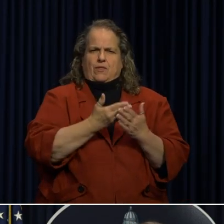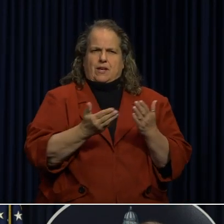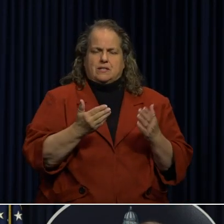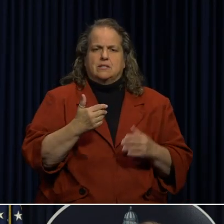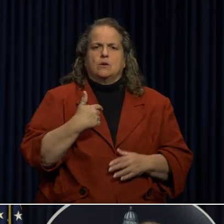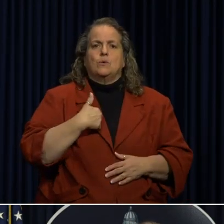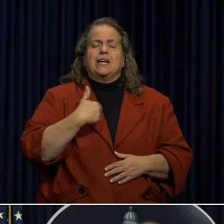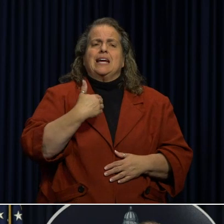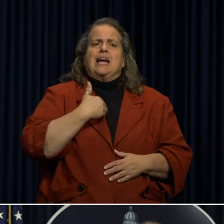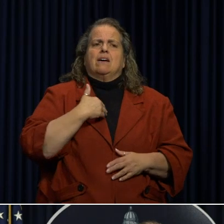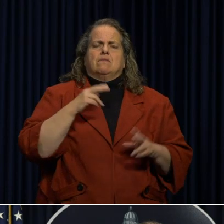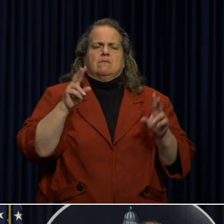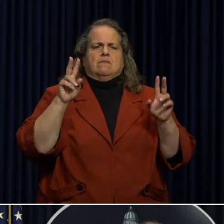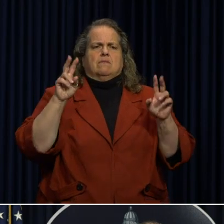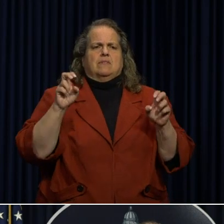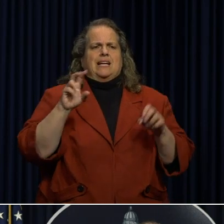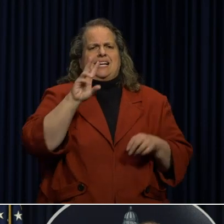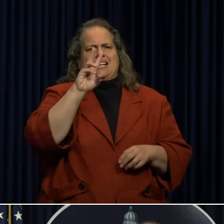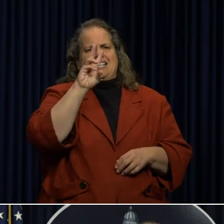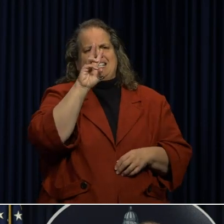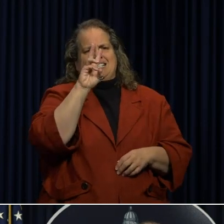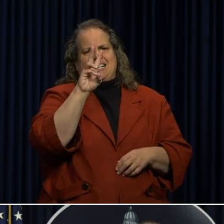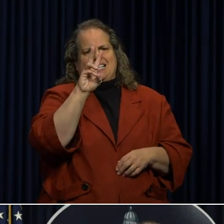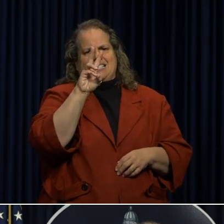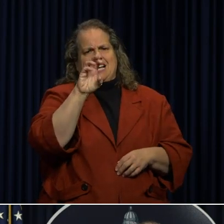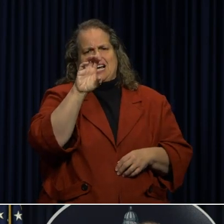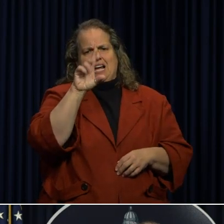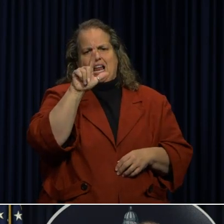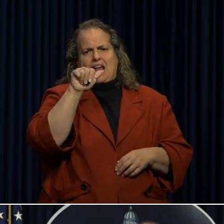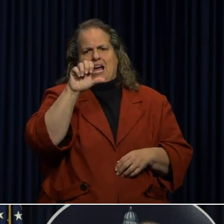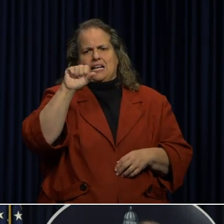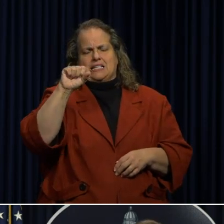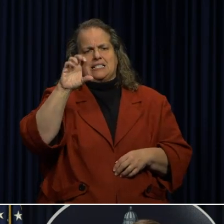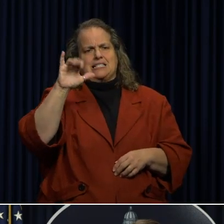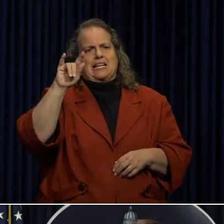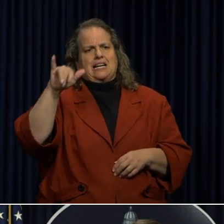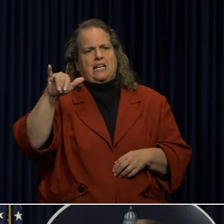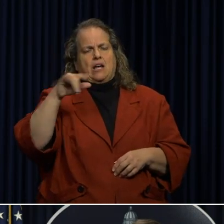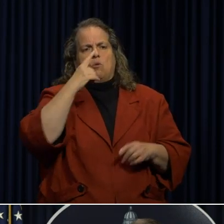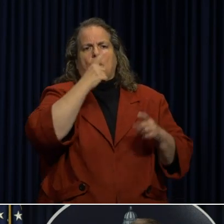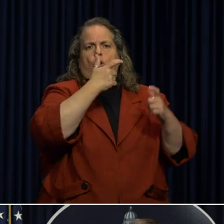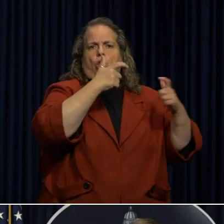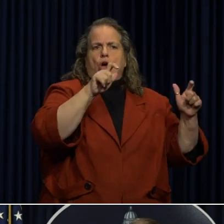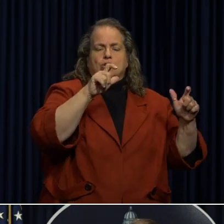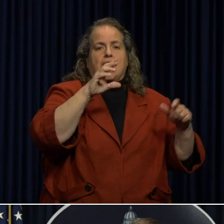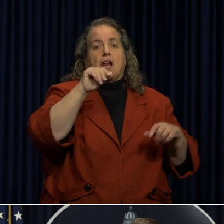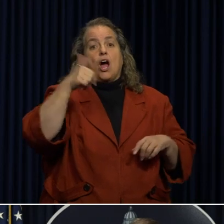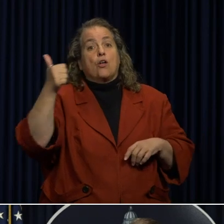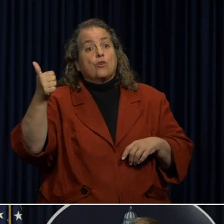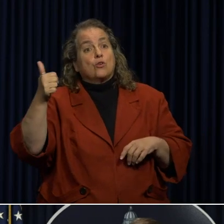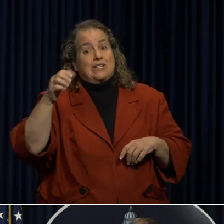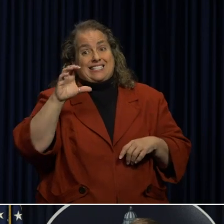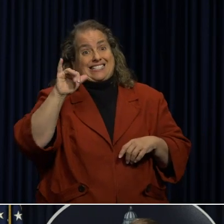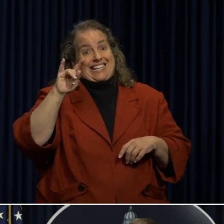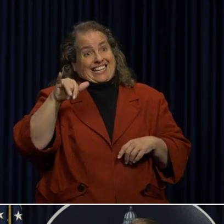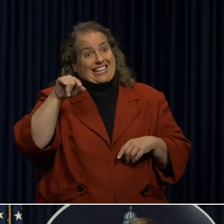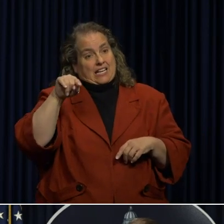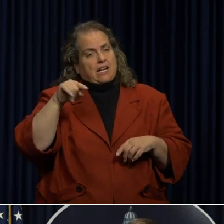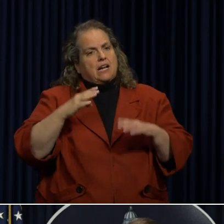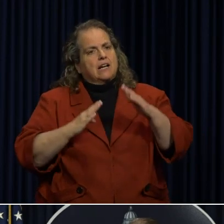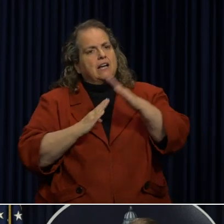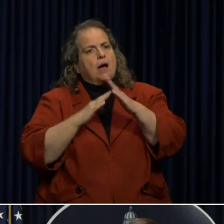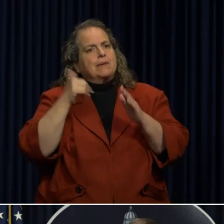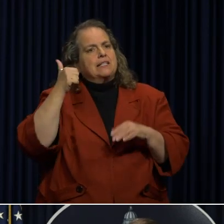cities in one of our larger cities and some others that are in the top 10 in the country